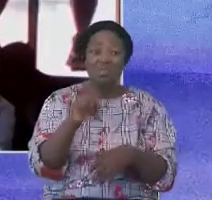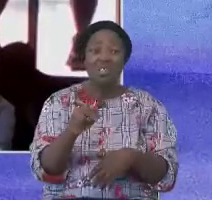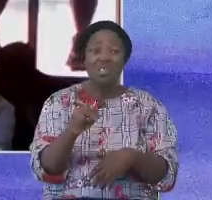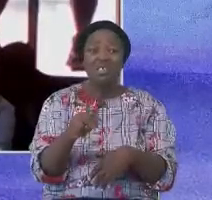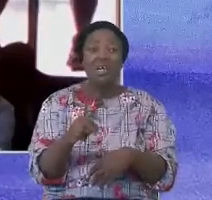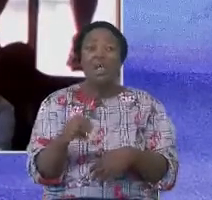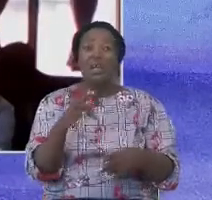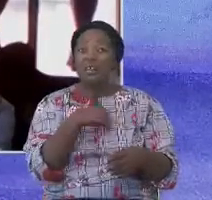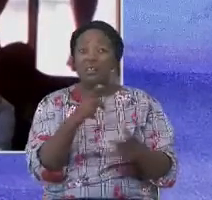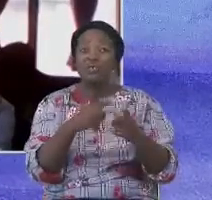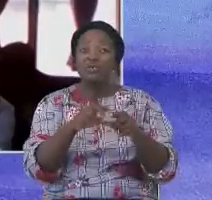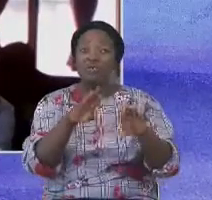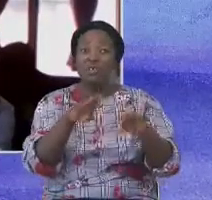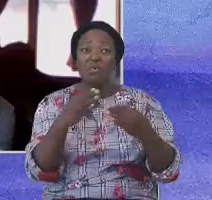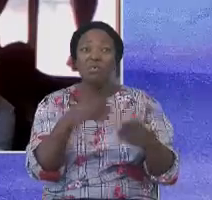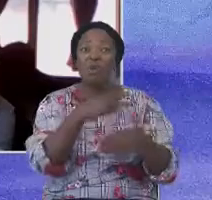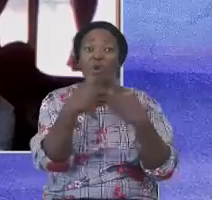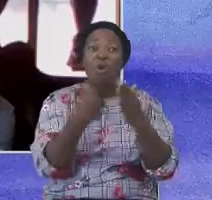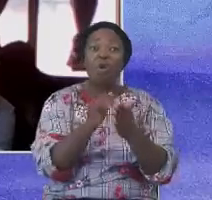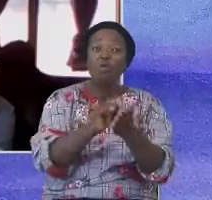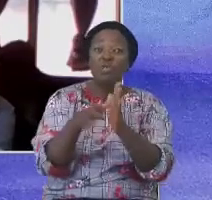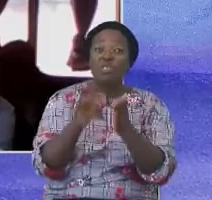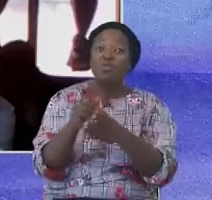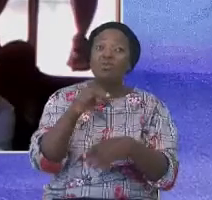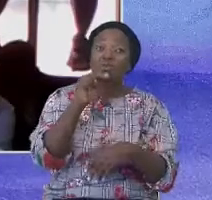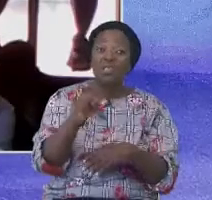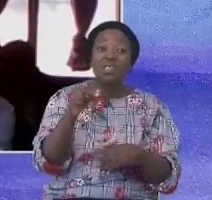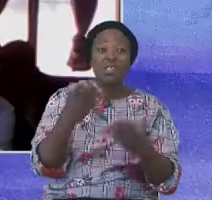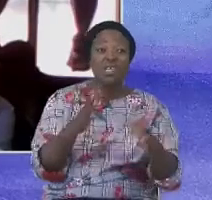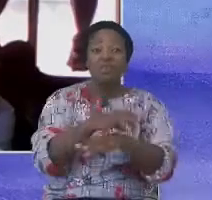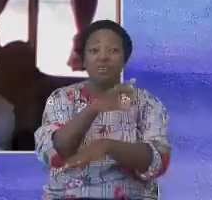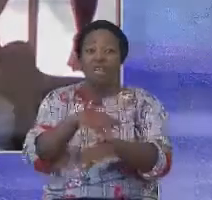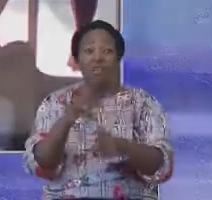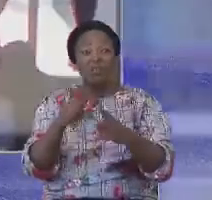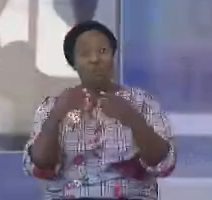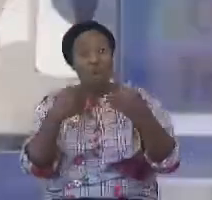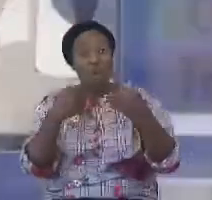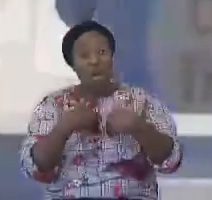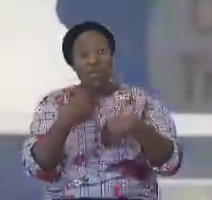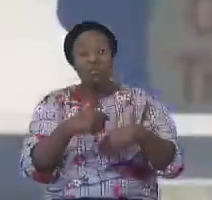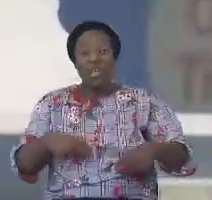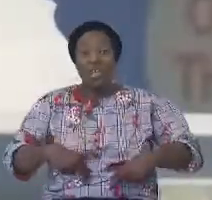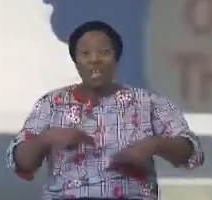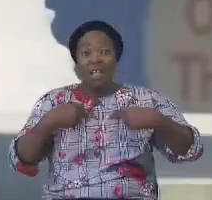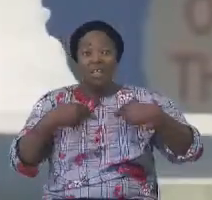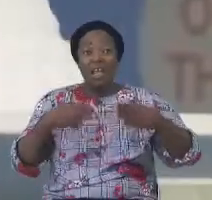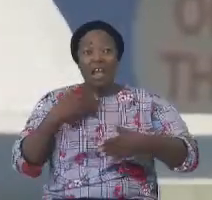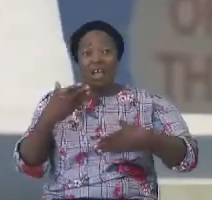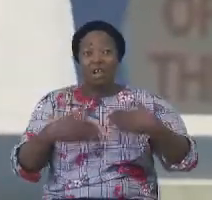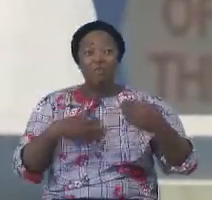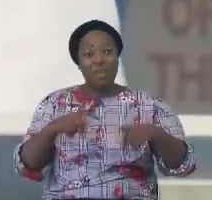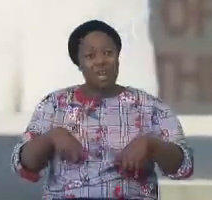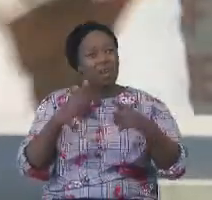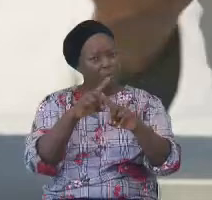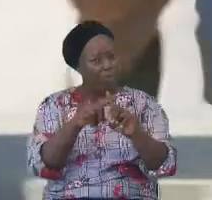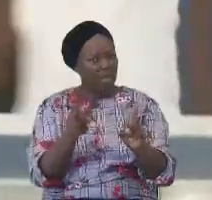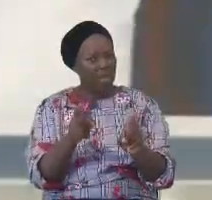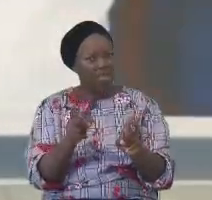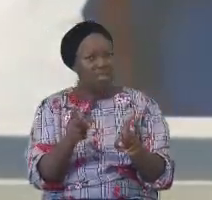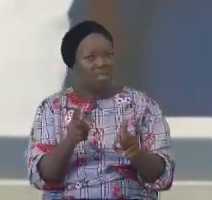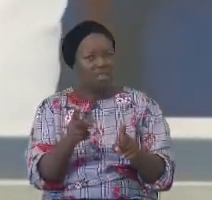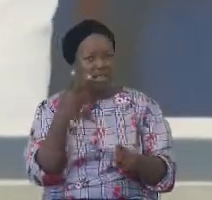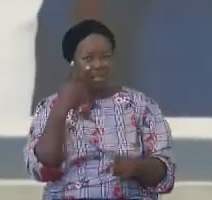you to provide companionship for you to provide all the substance everything you will need to